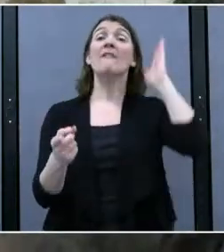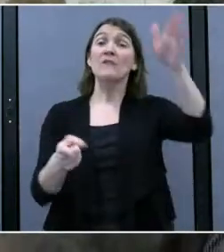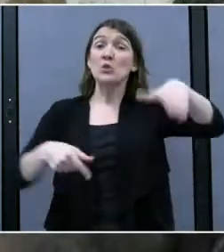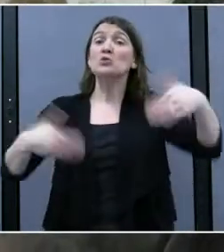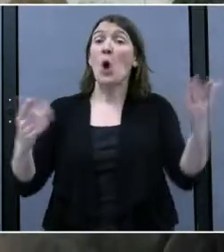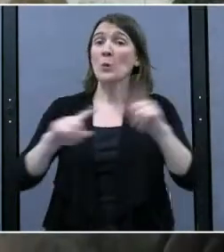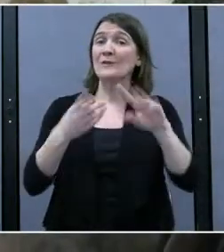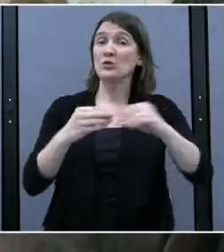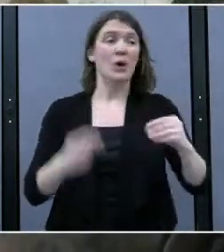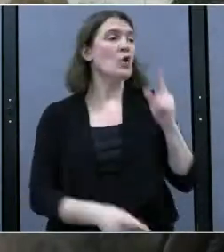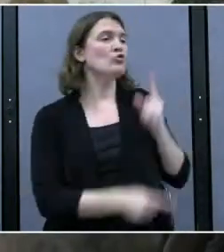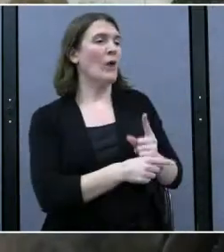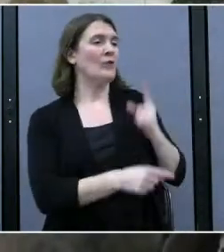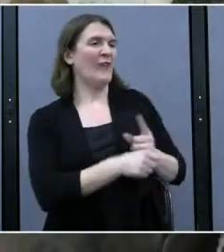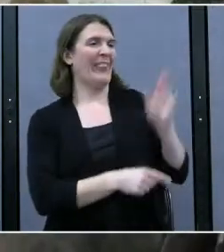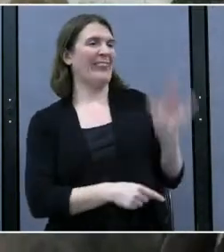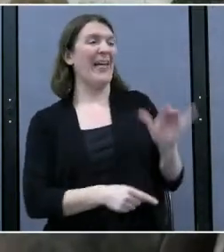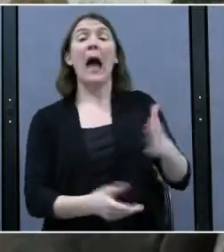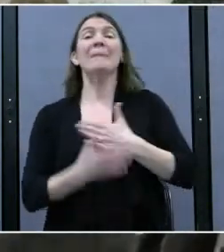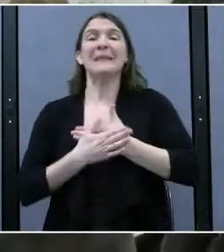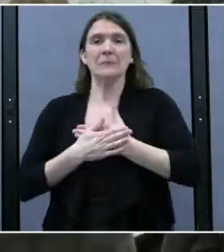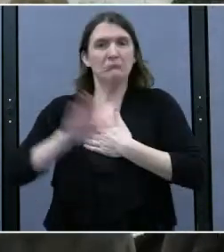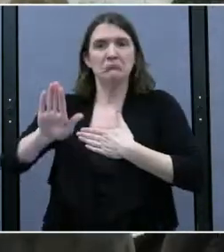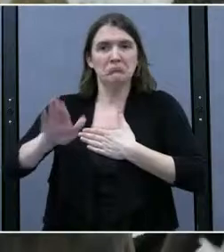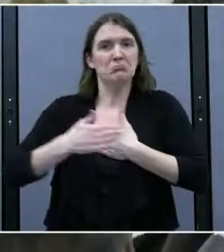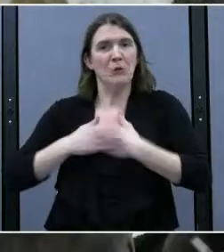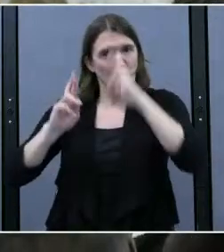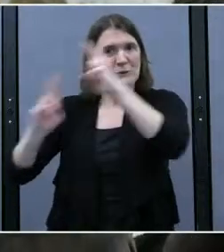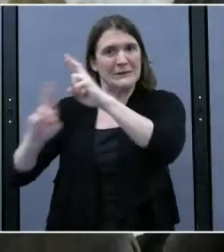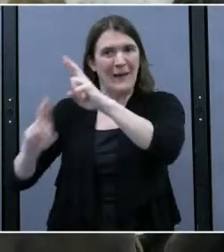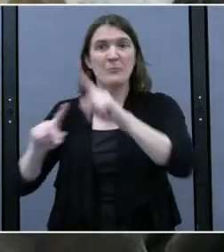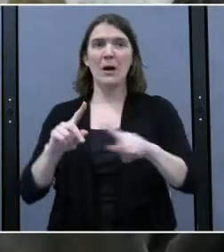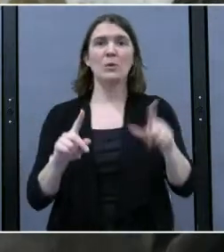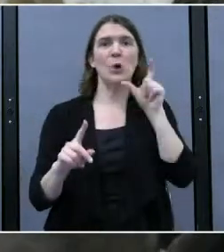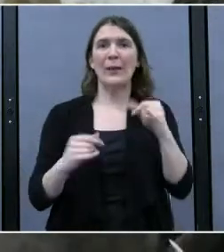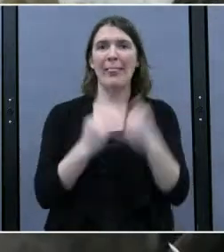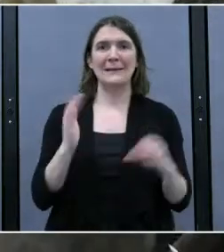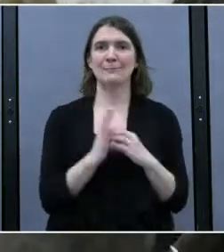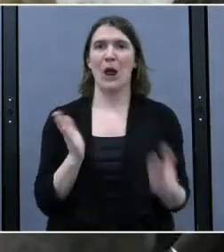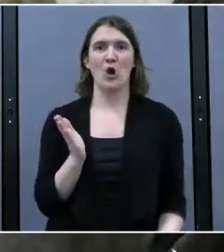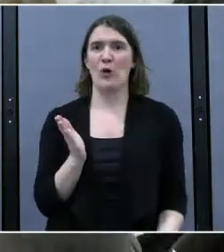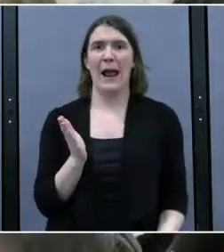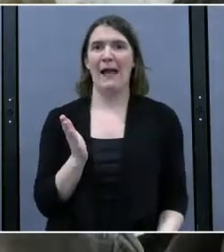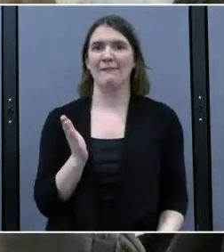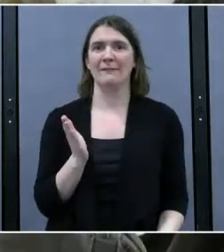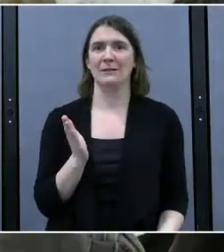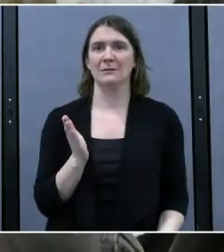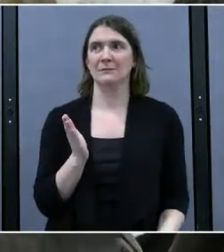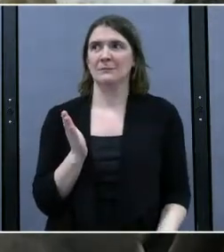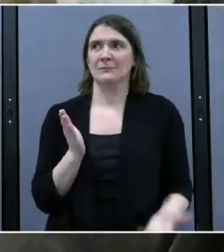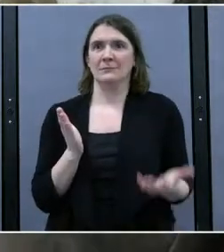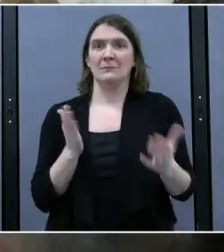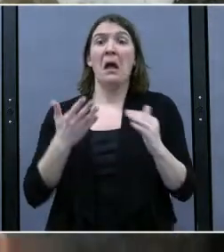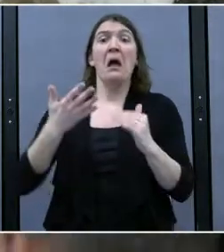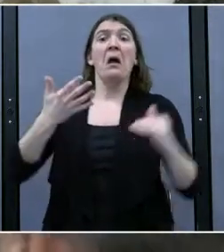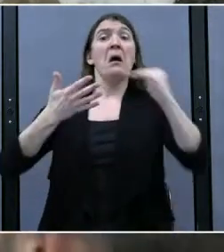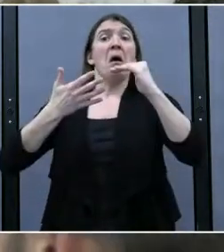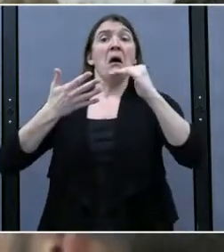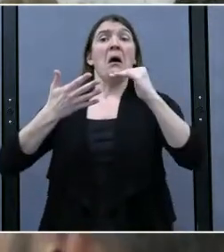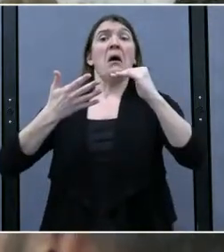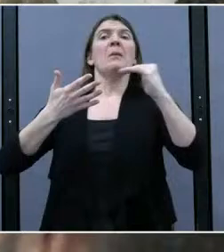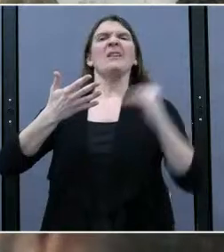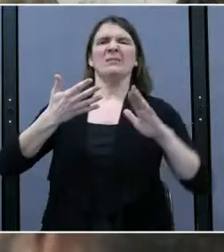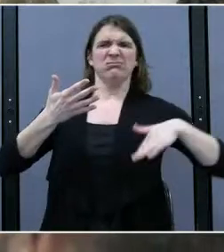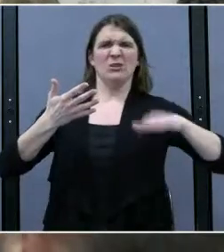Is that correct, Bob? That's correct. And that's said with love, right? Right. The end of the previous paragraph kind of speaks to